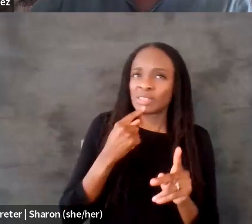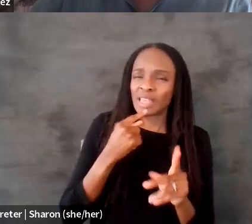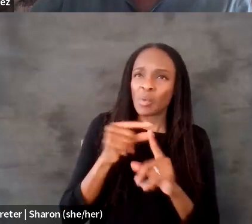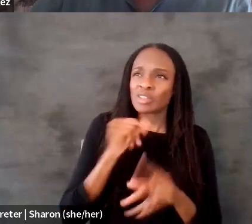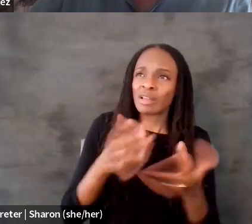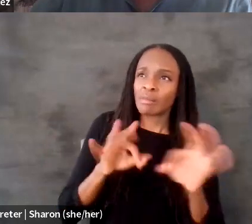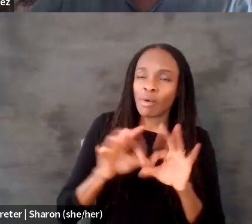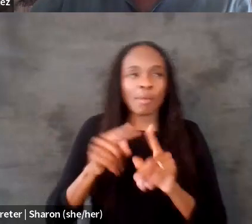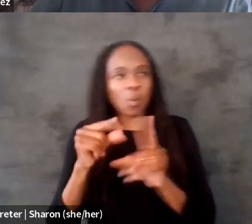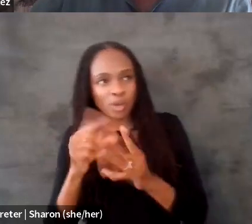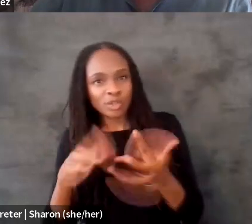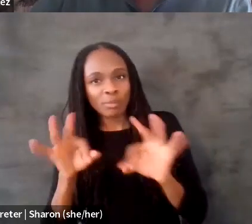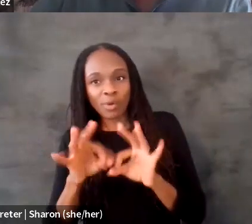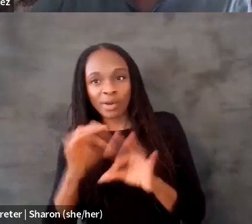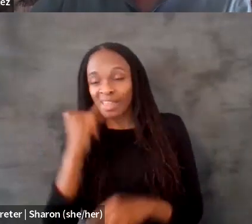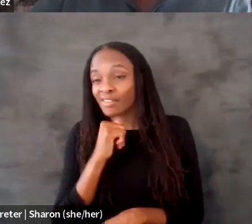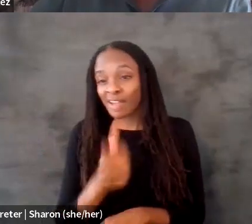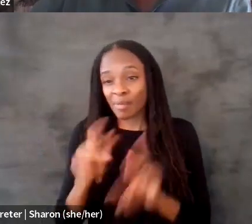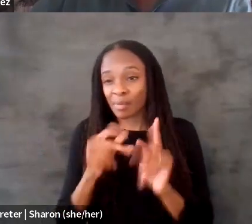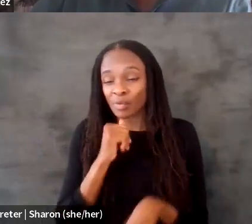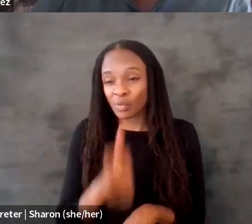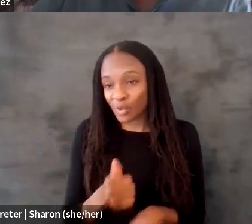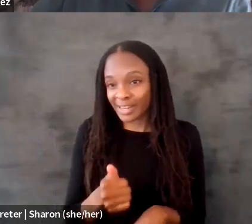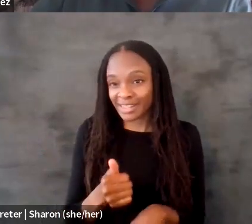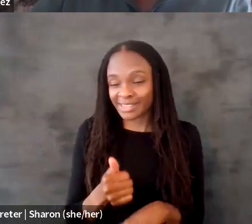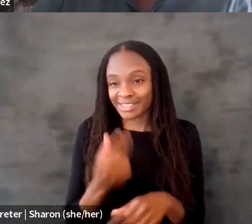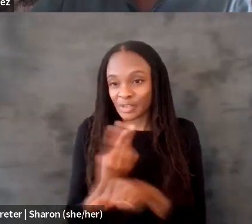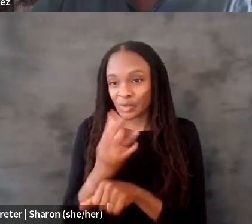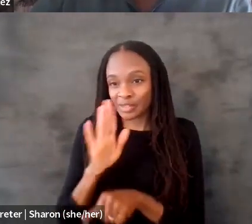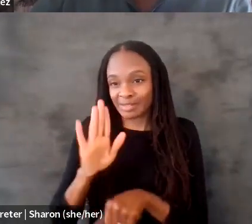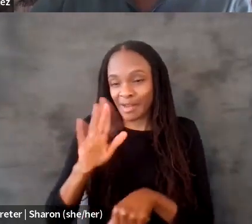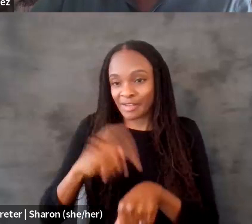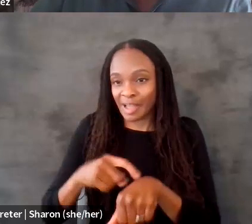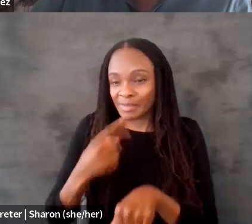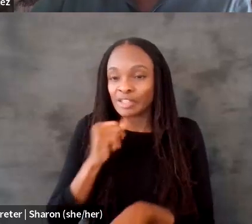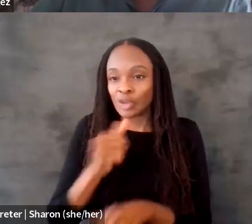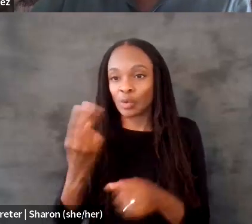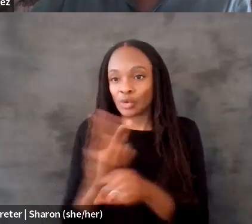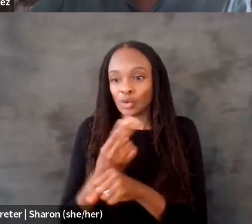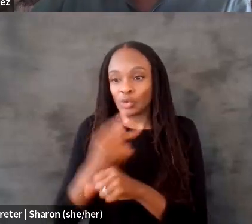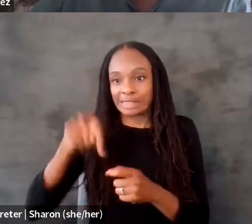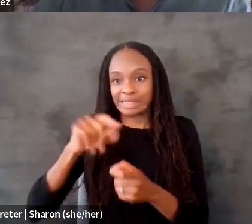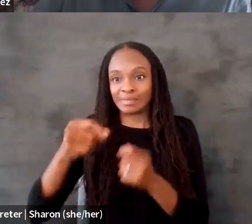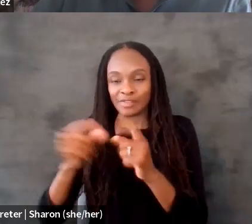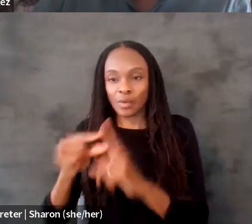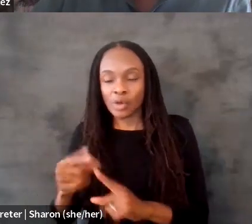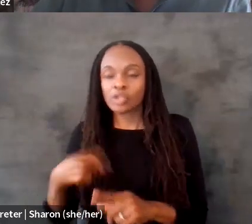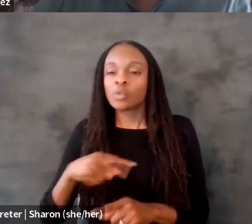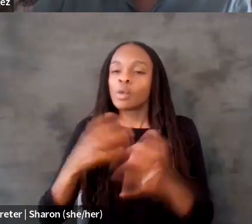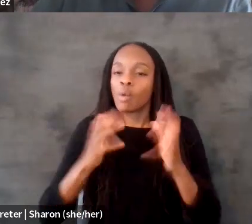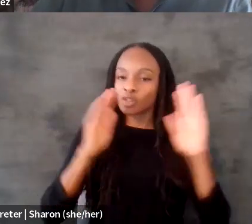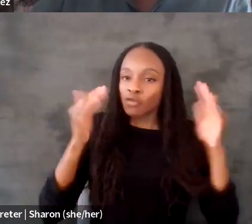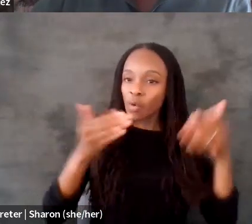matter. If they didn't, people wouldn't spend so much time trying to say, don't use these words. And so what we're trying to focus on is schools